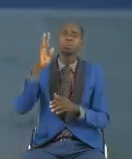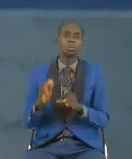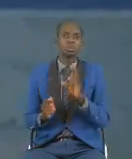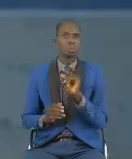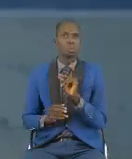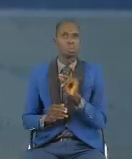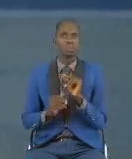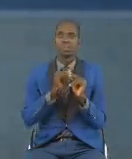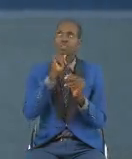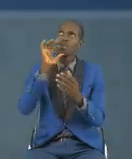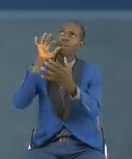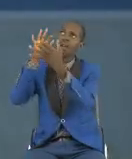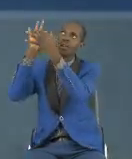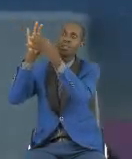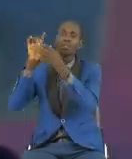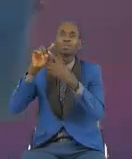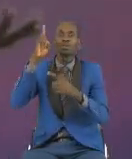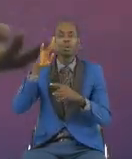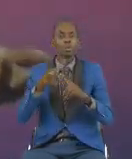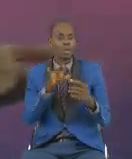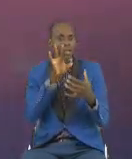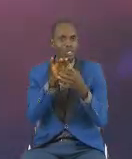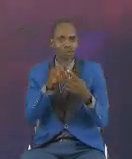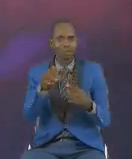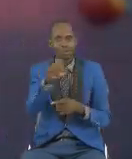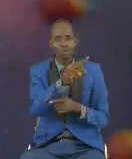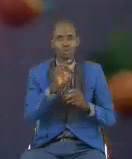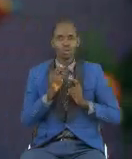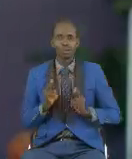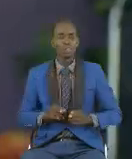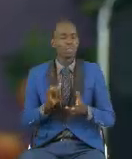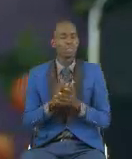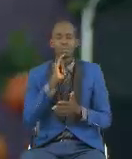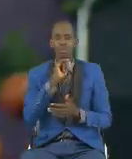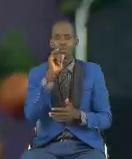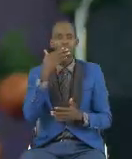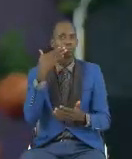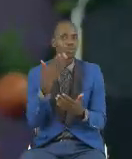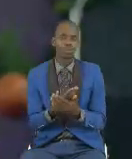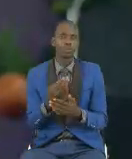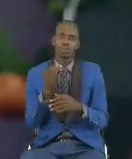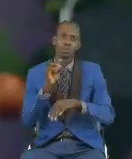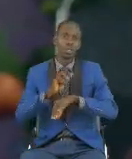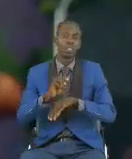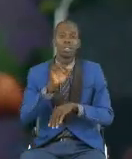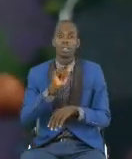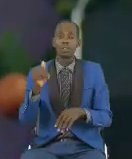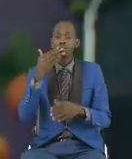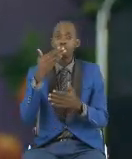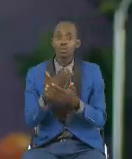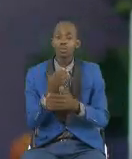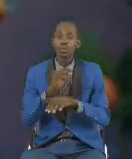to God, they're attached to you. That's not a good ministry. A good ministry is to commend